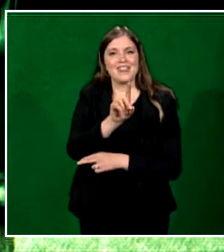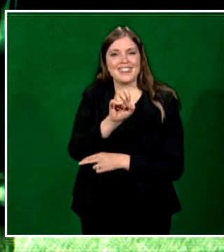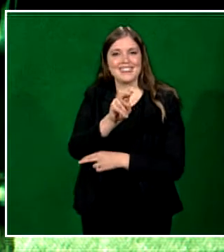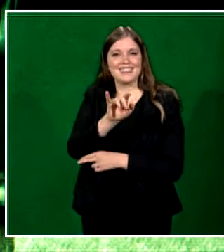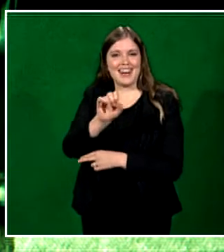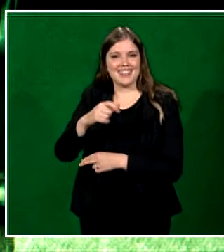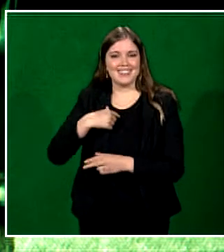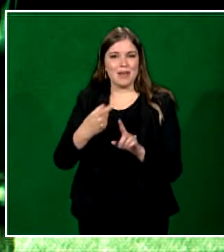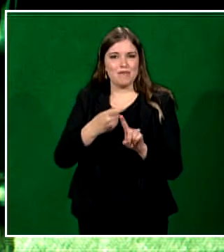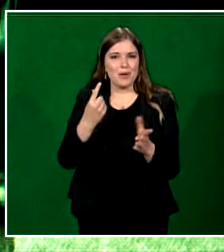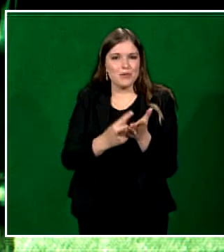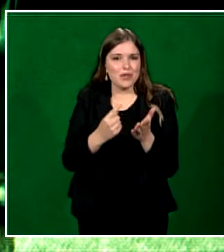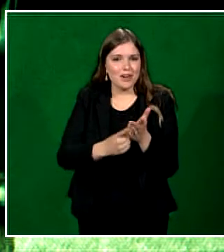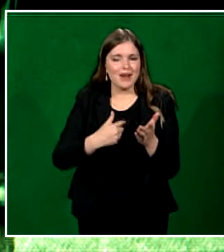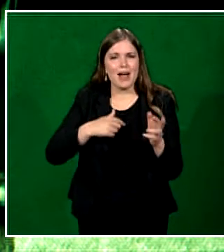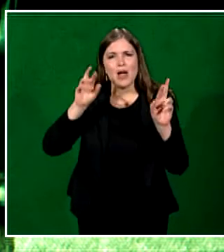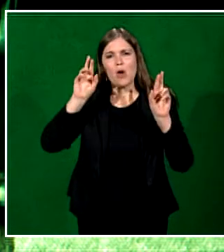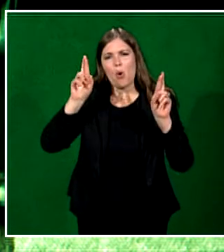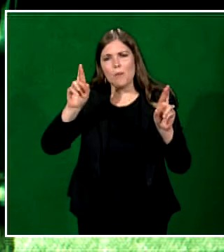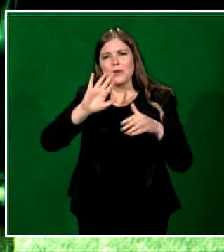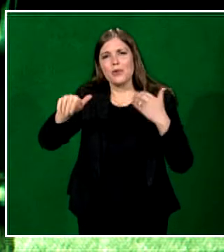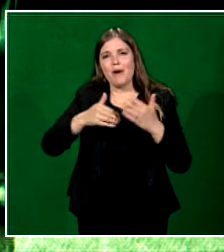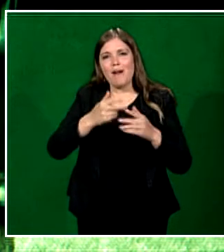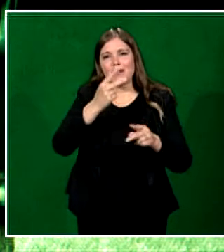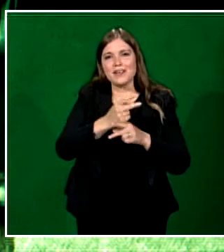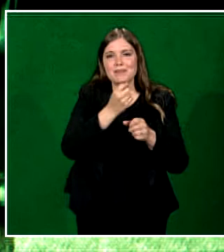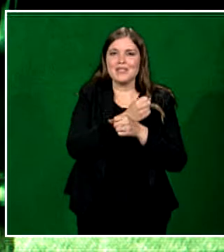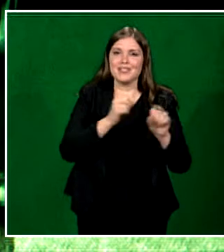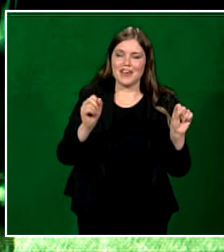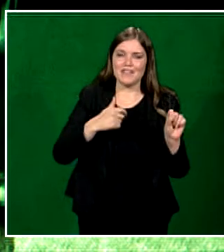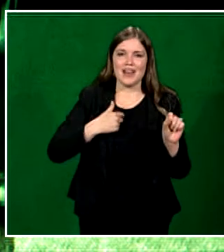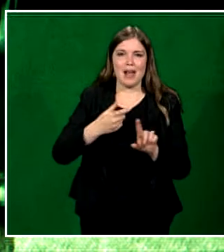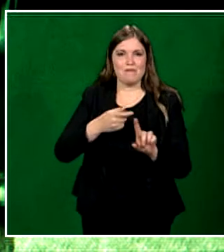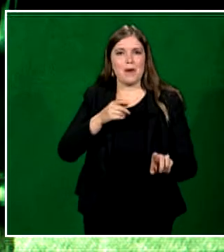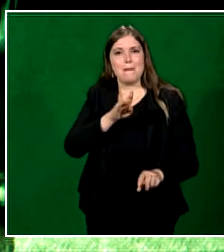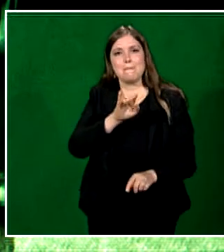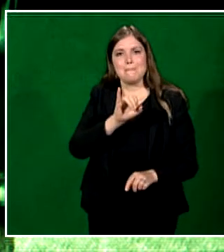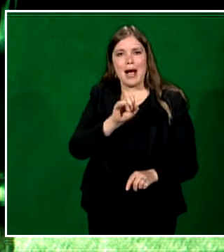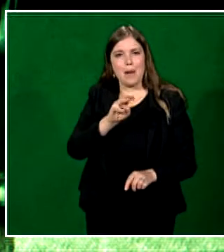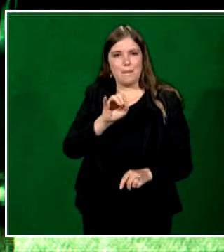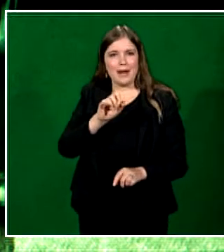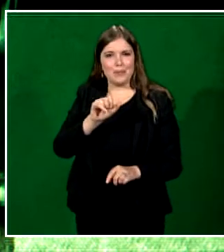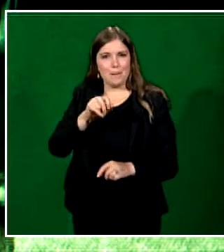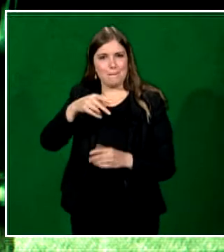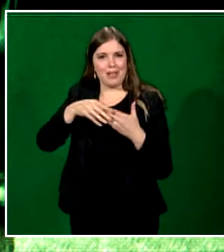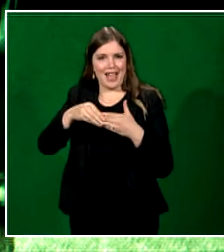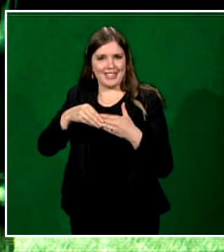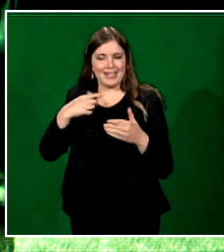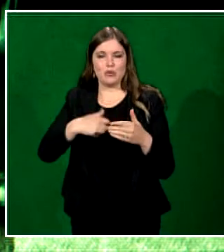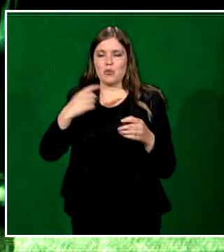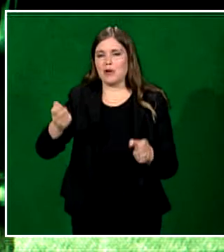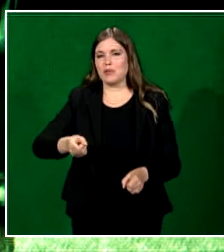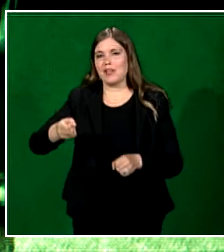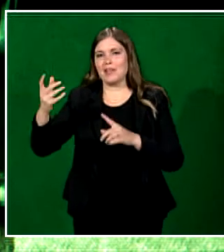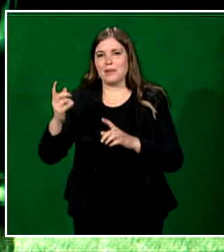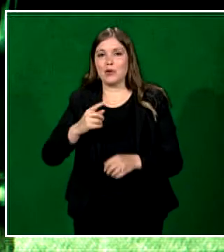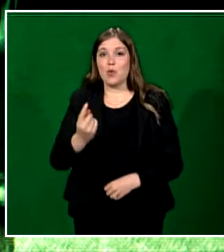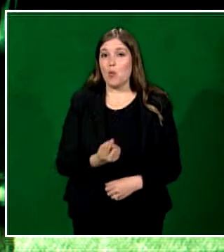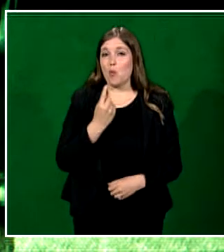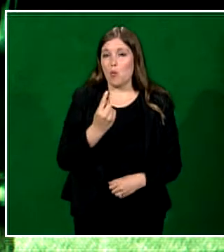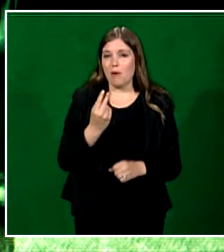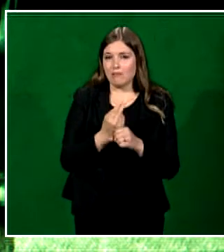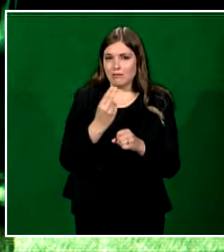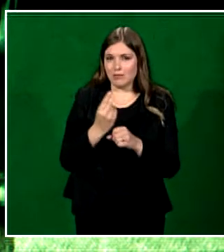Uganda, and I hope everyone is keeping safe. I am part of Hya Bioplastics, a group looking to eliminate single-use oil-derived